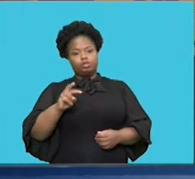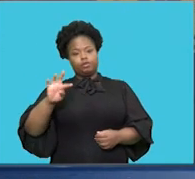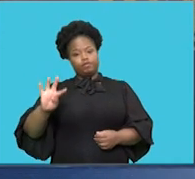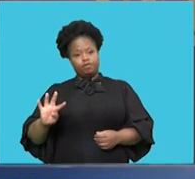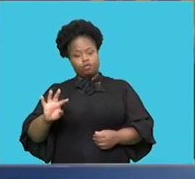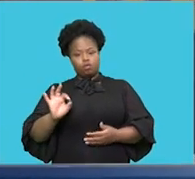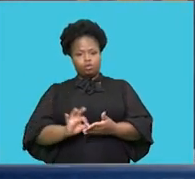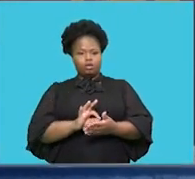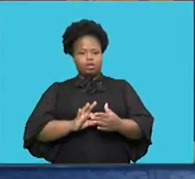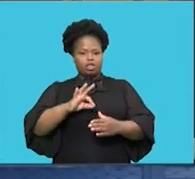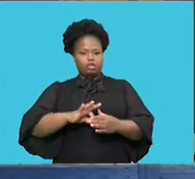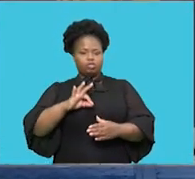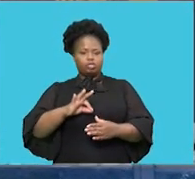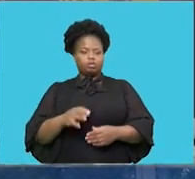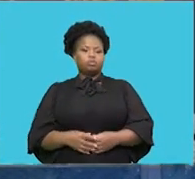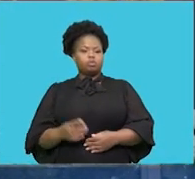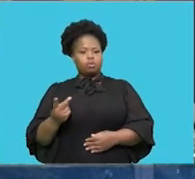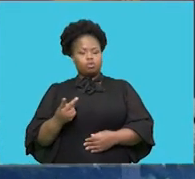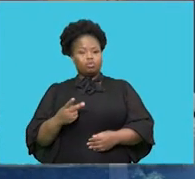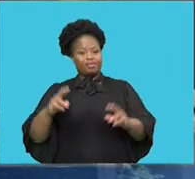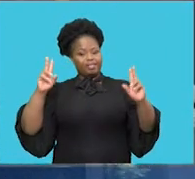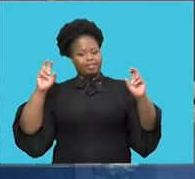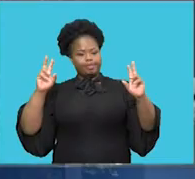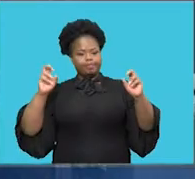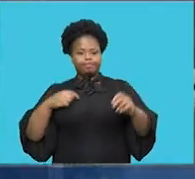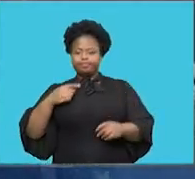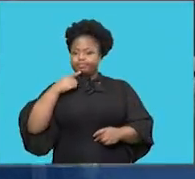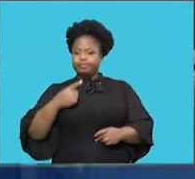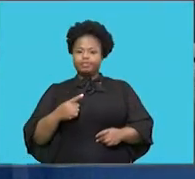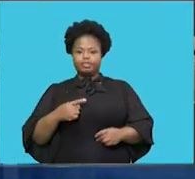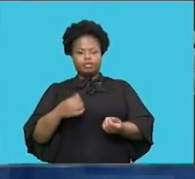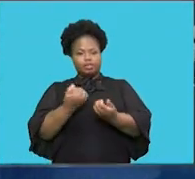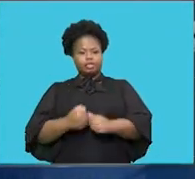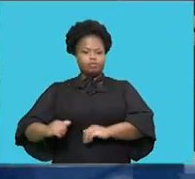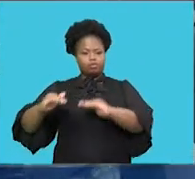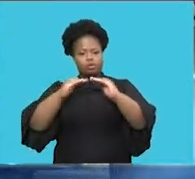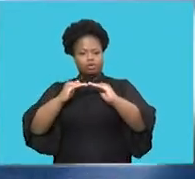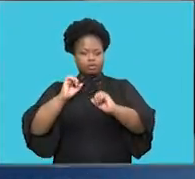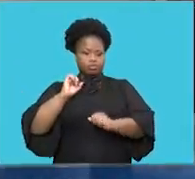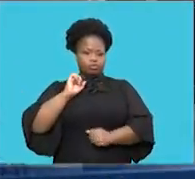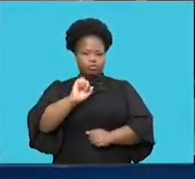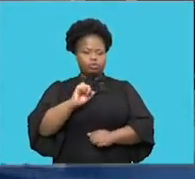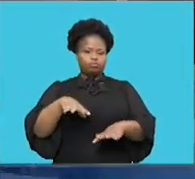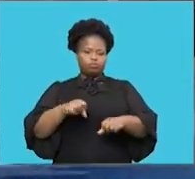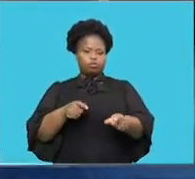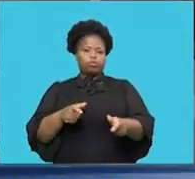2024 di tlilo phethwa ka tlasa sehlooho se reng demokrasi ya hao e ba monga